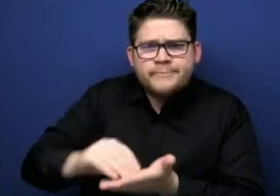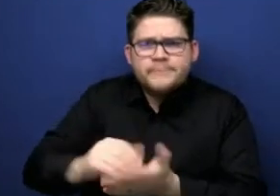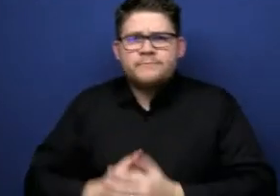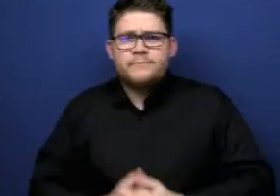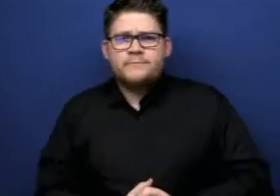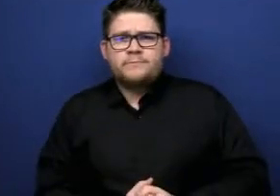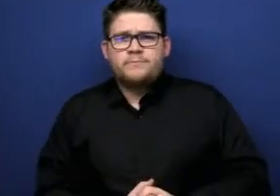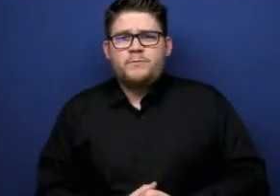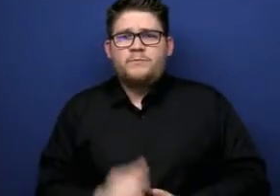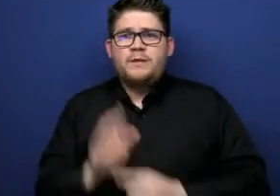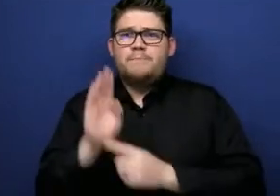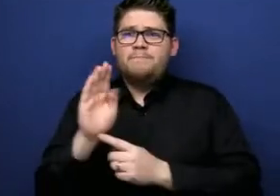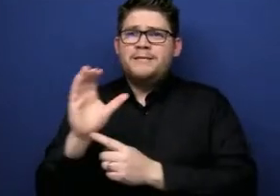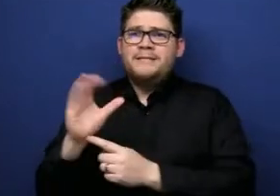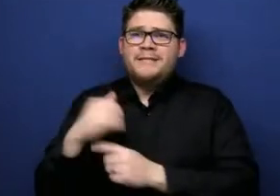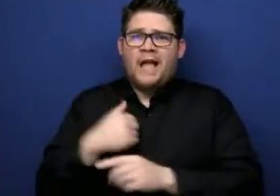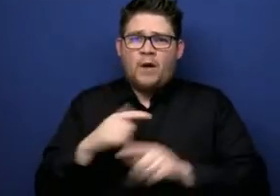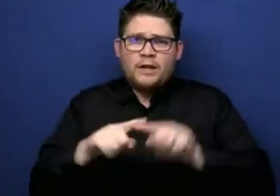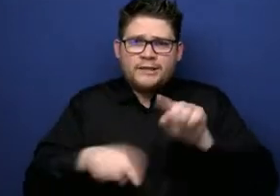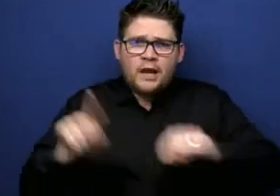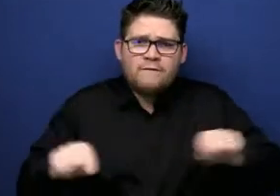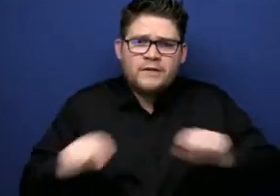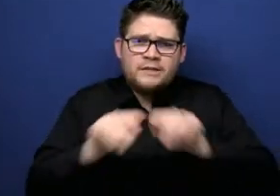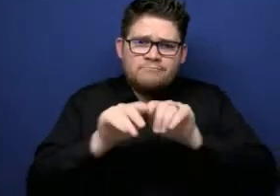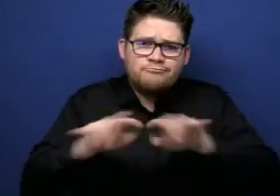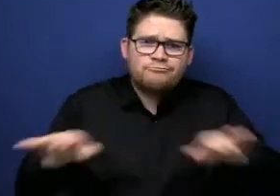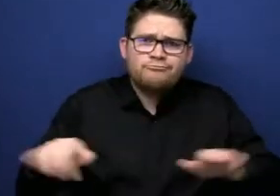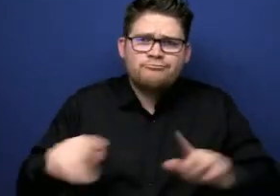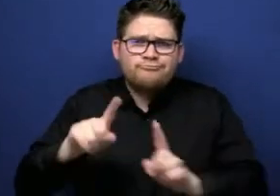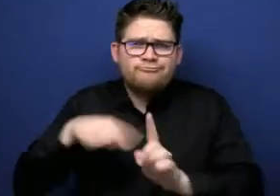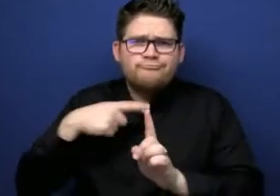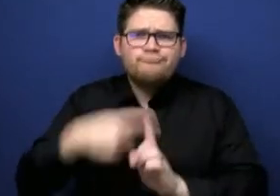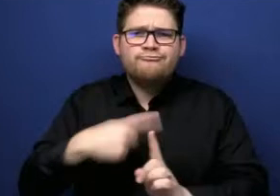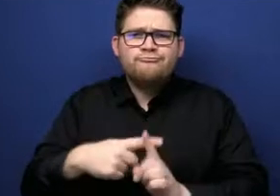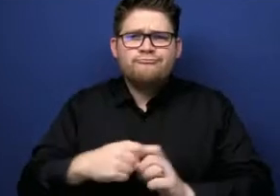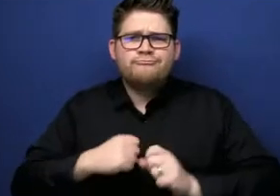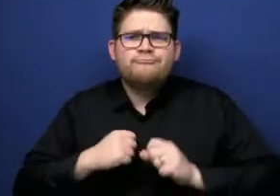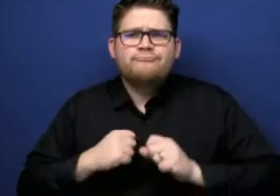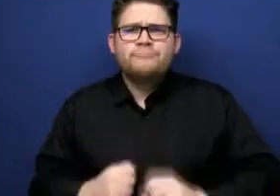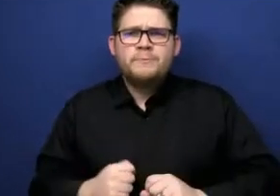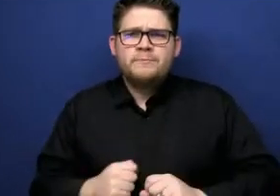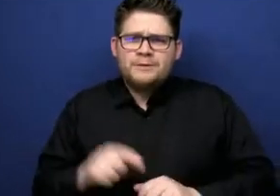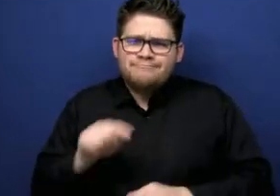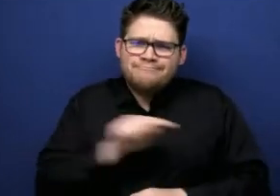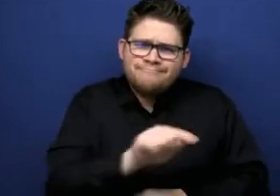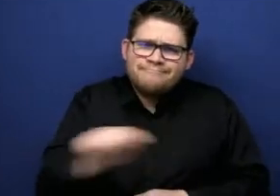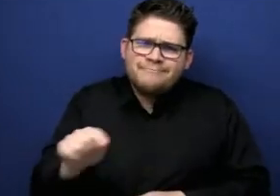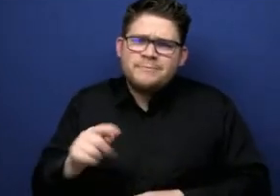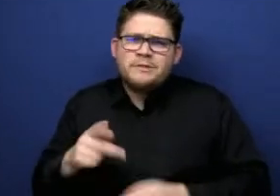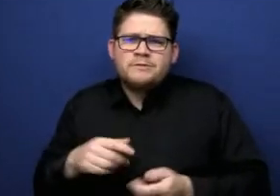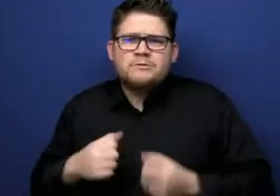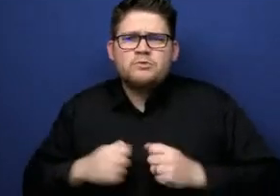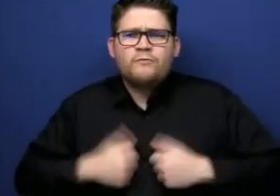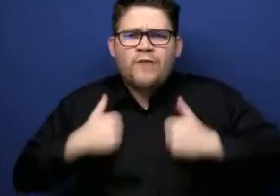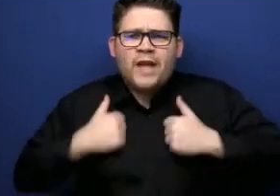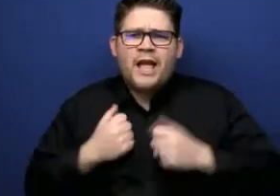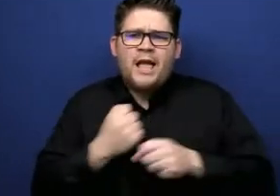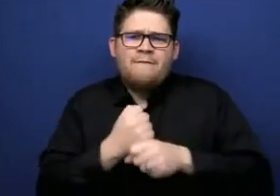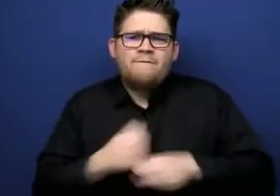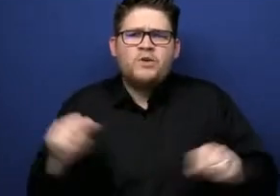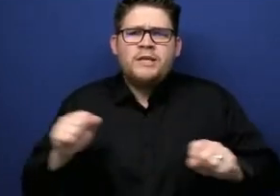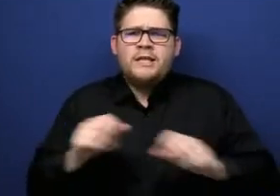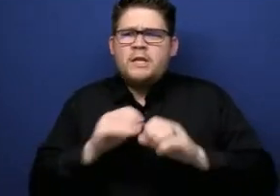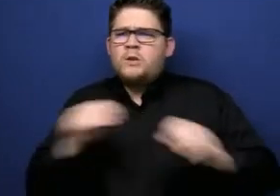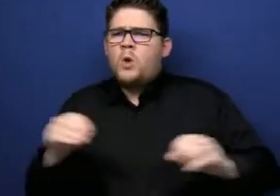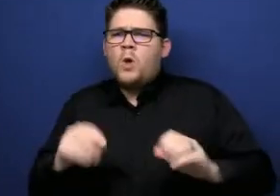strength. Everyone deserves to live free from fear, oppression, and fully accept their place and their cultural